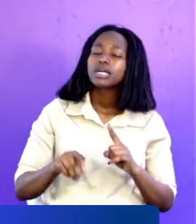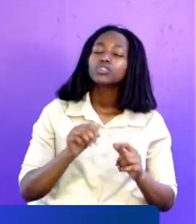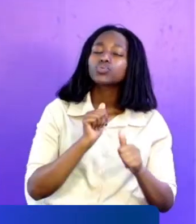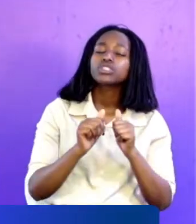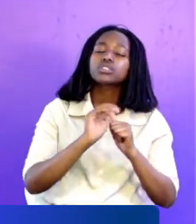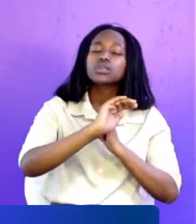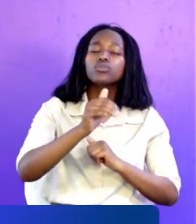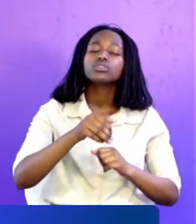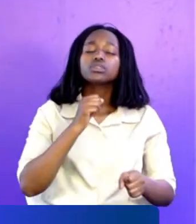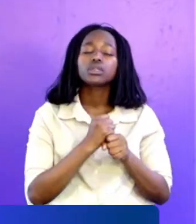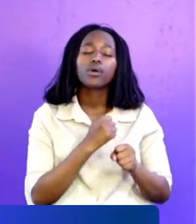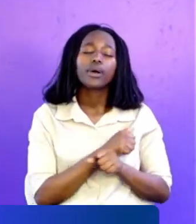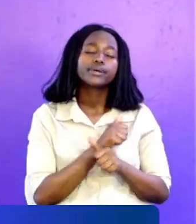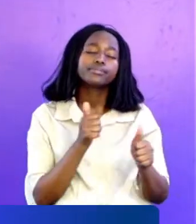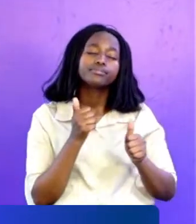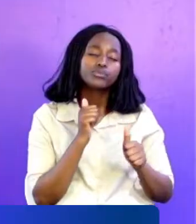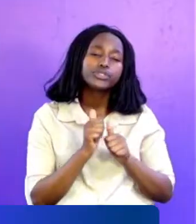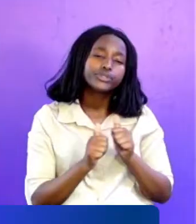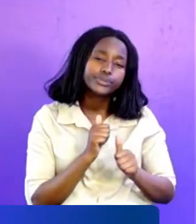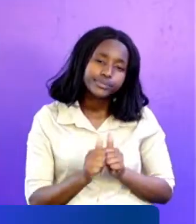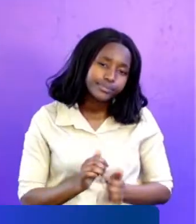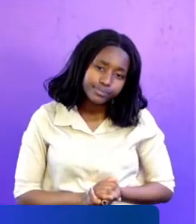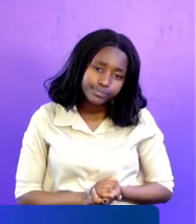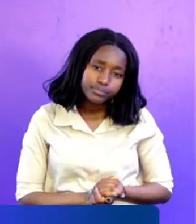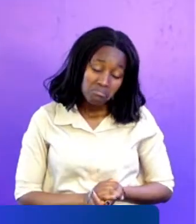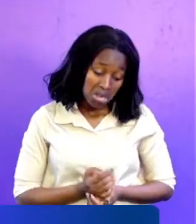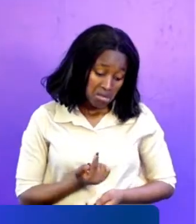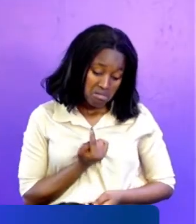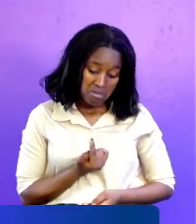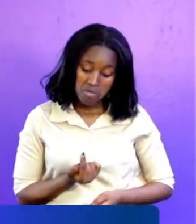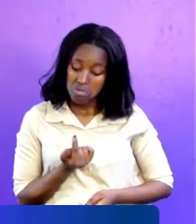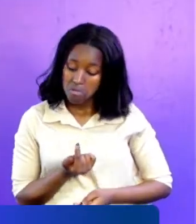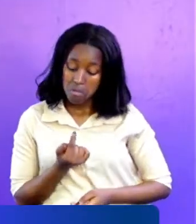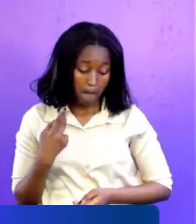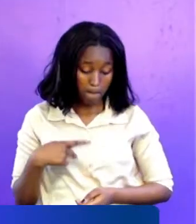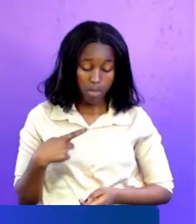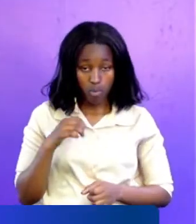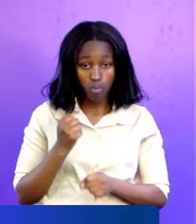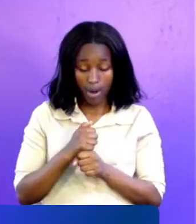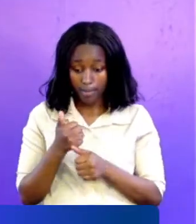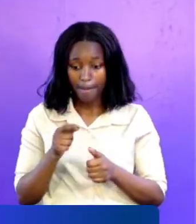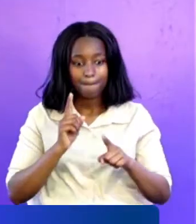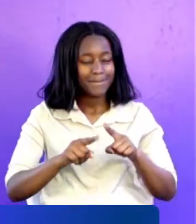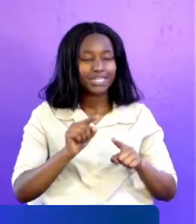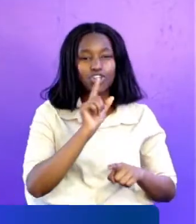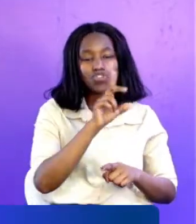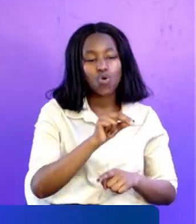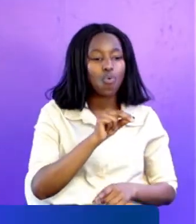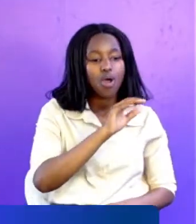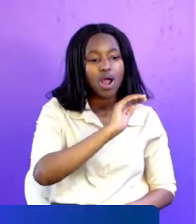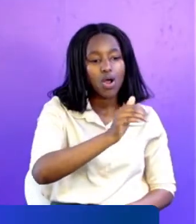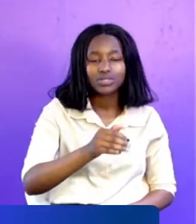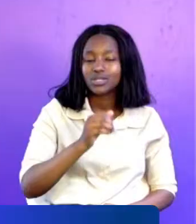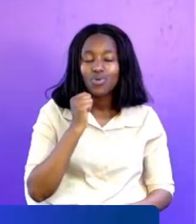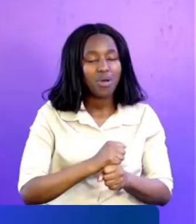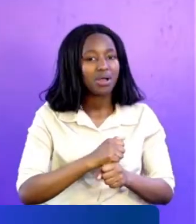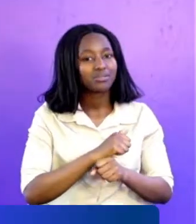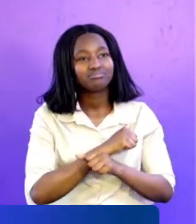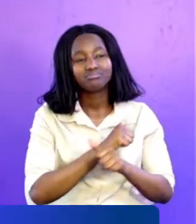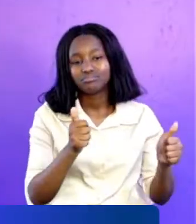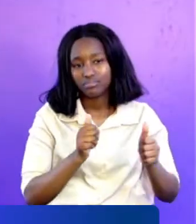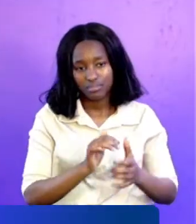not just individual. Just tell me one single county that has got it right. Murang'a is trying. No,